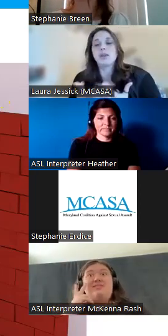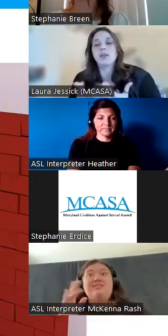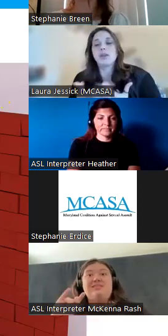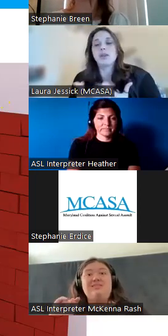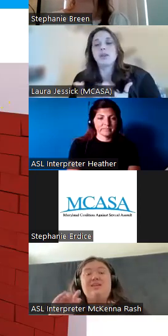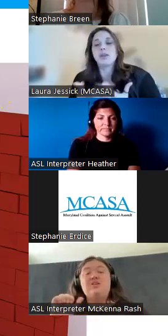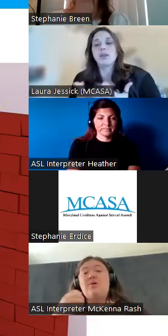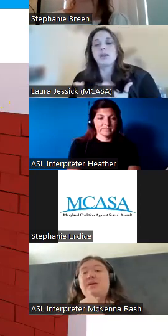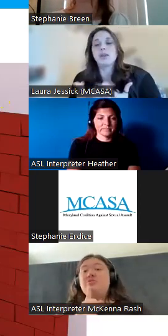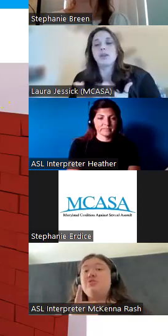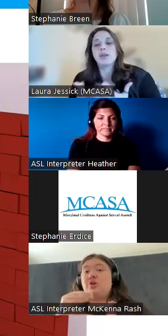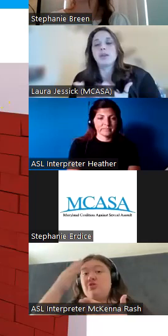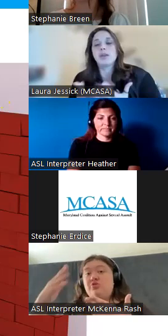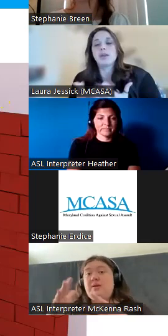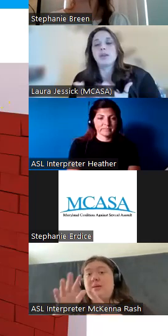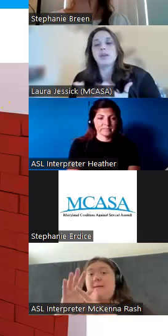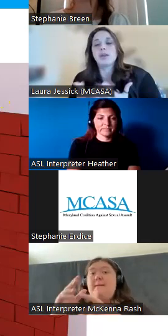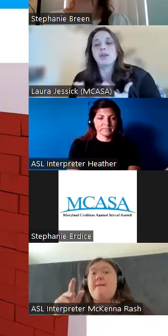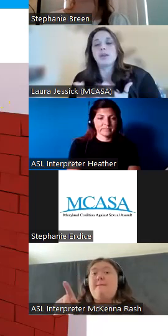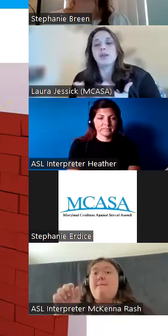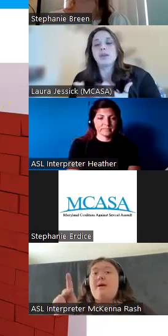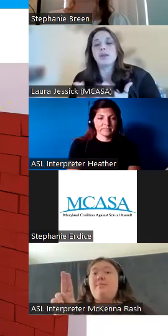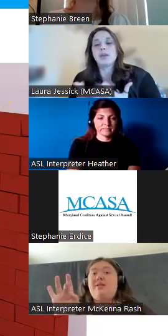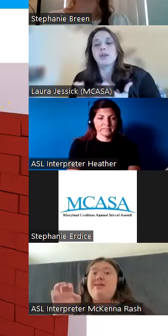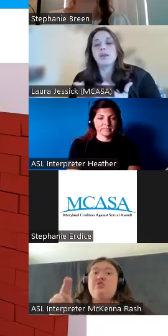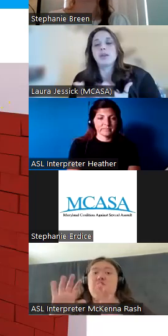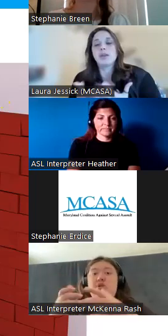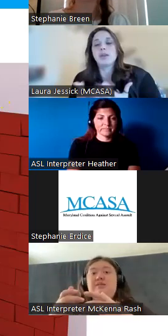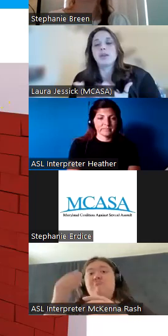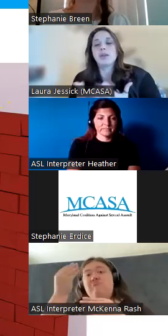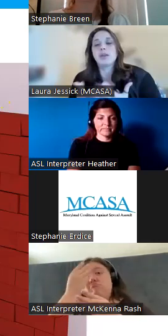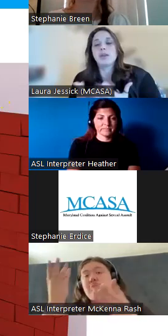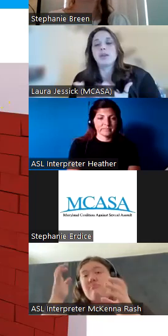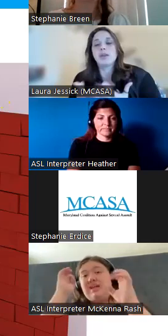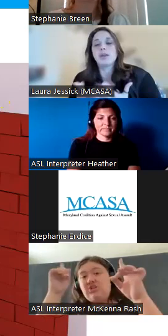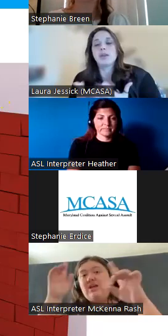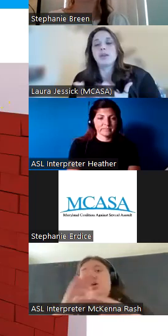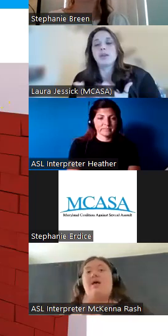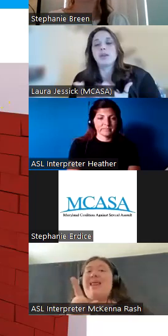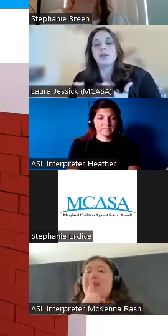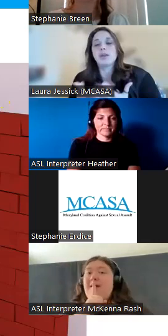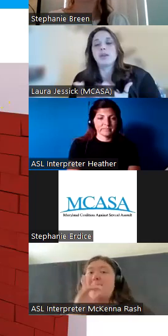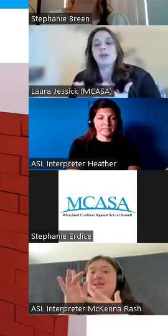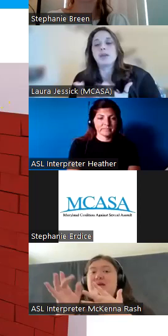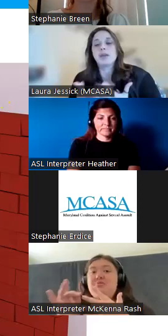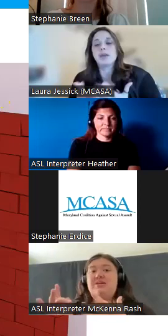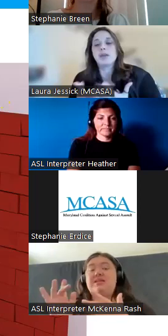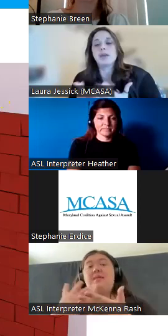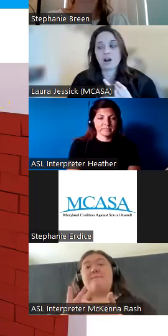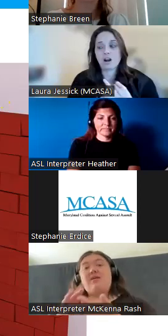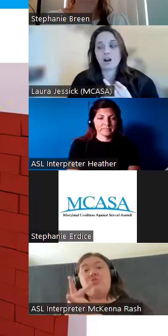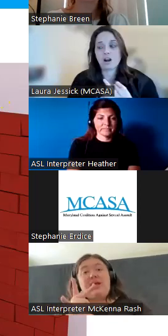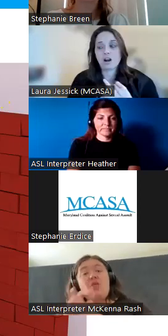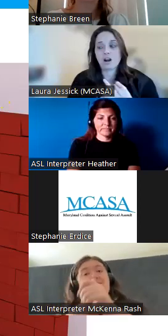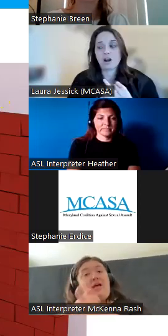our student populations are educated on the anonymous options, the medical care, the follow-up,